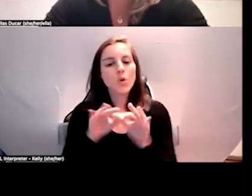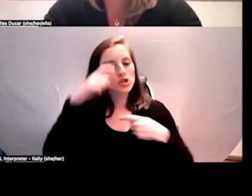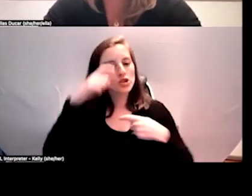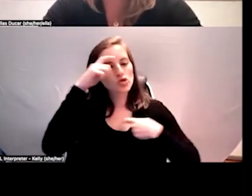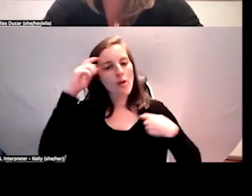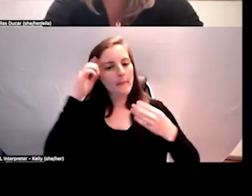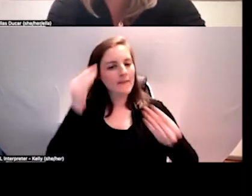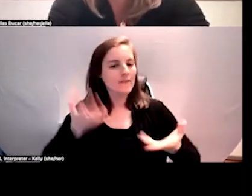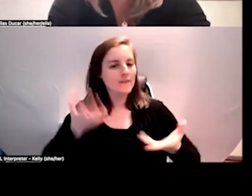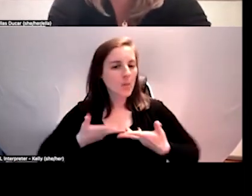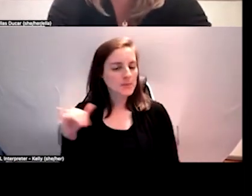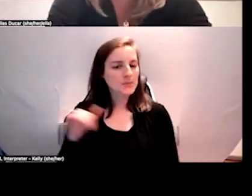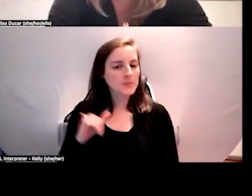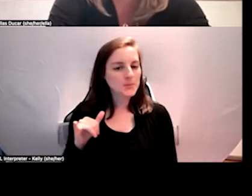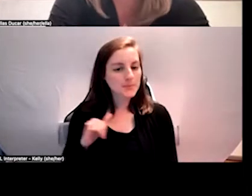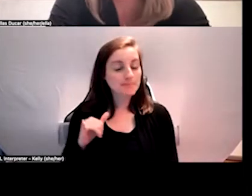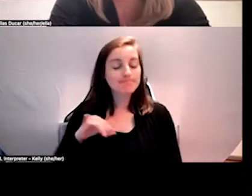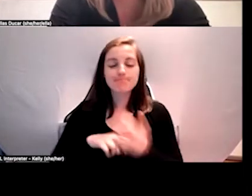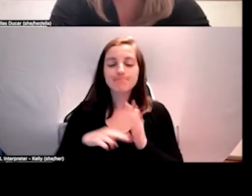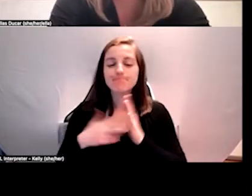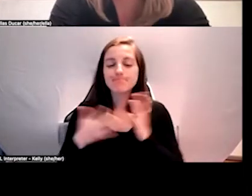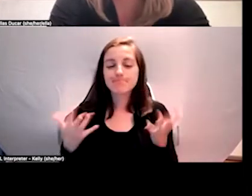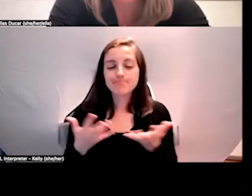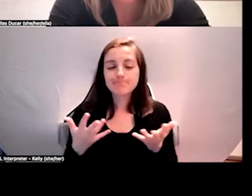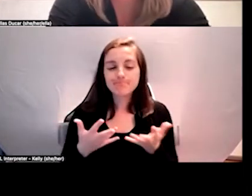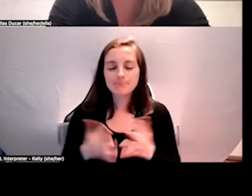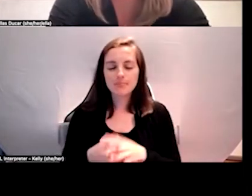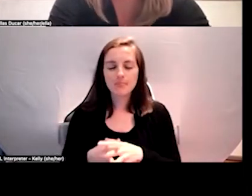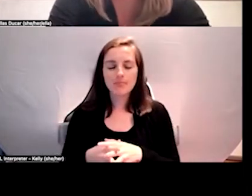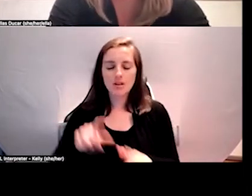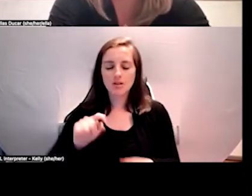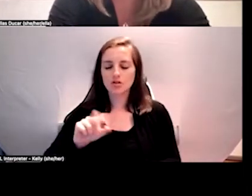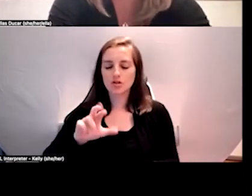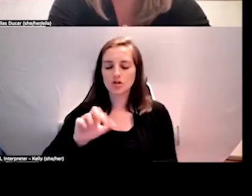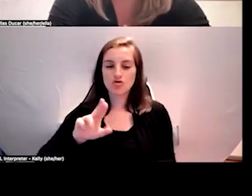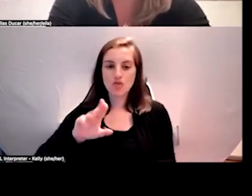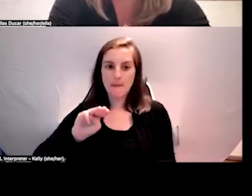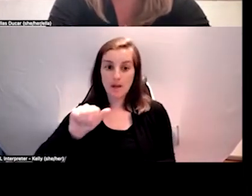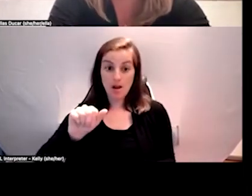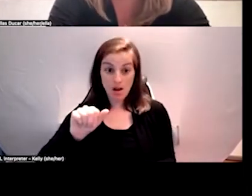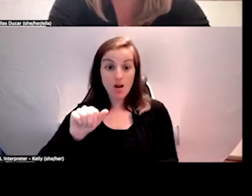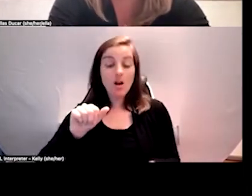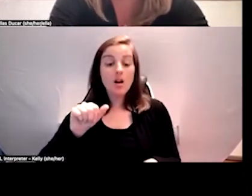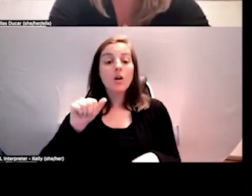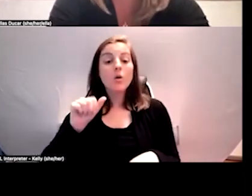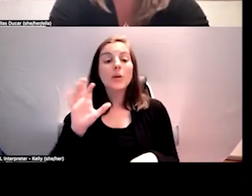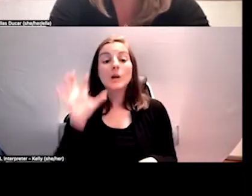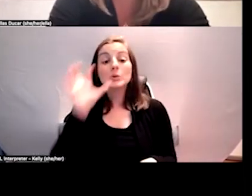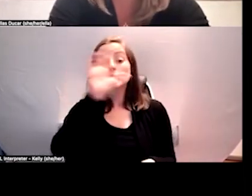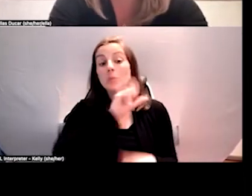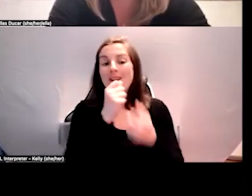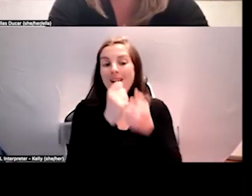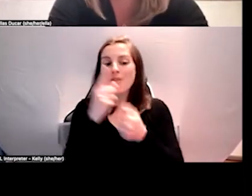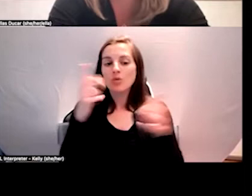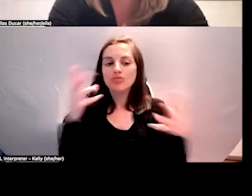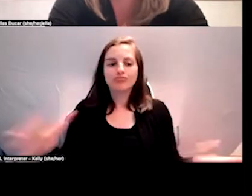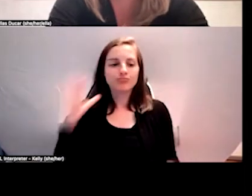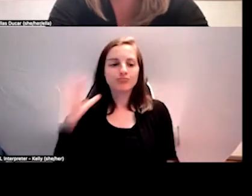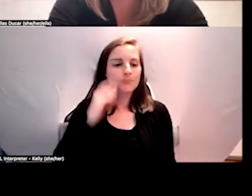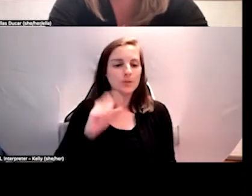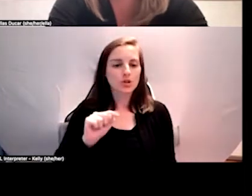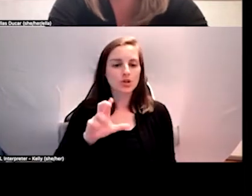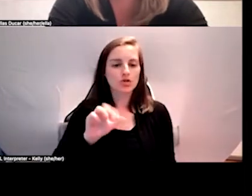community, that means that we assume everyone has experienced trauma. You enter the room with